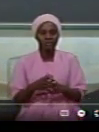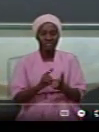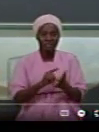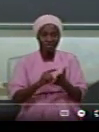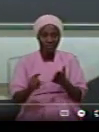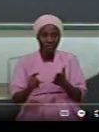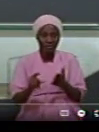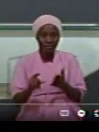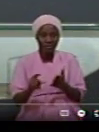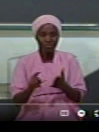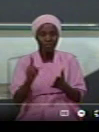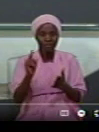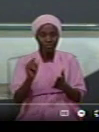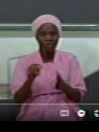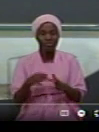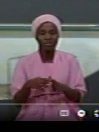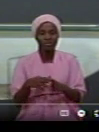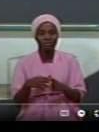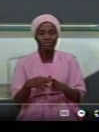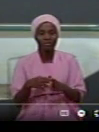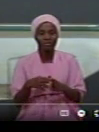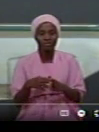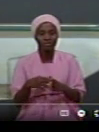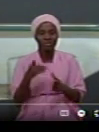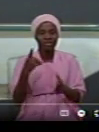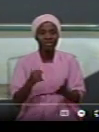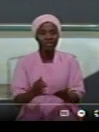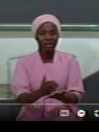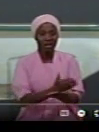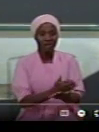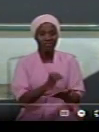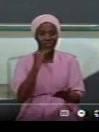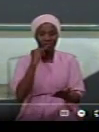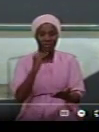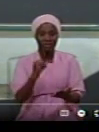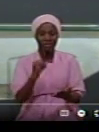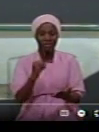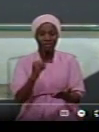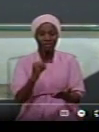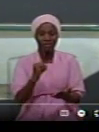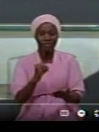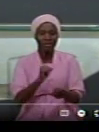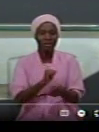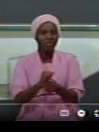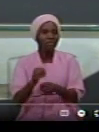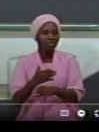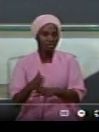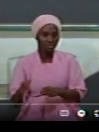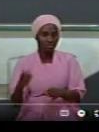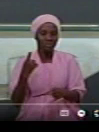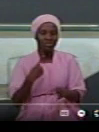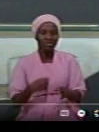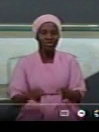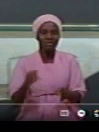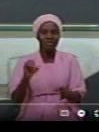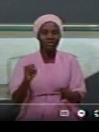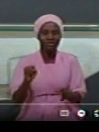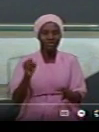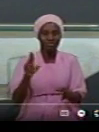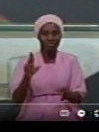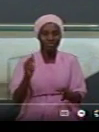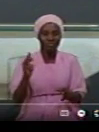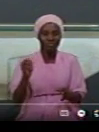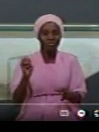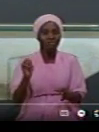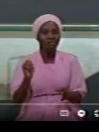20, the harvest is past. The summer is ended, and we are not